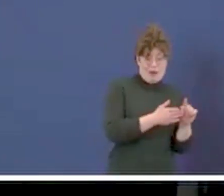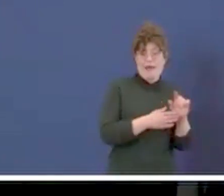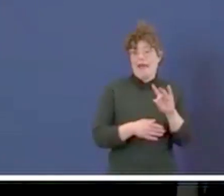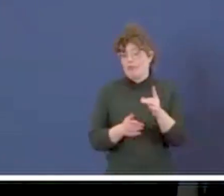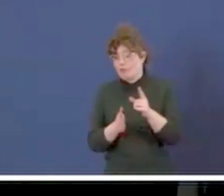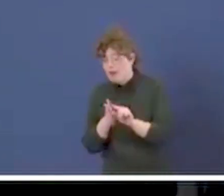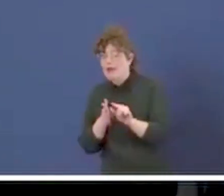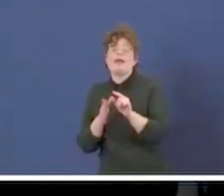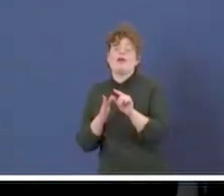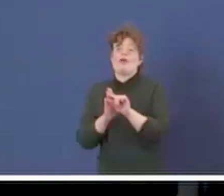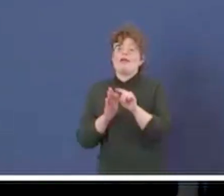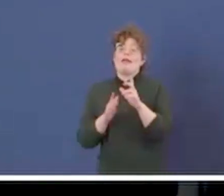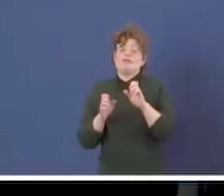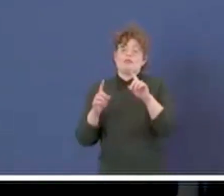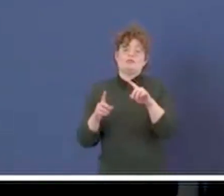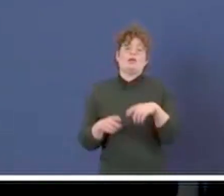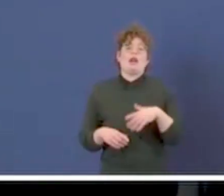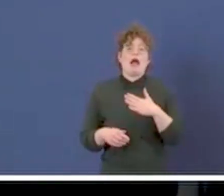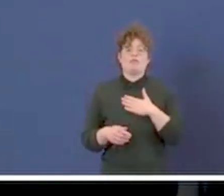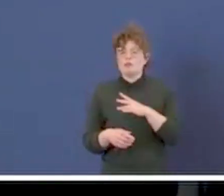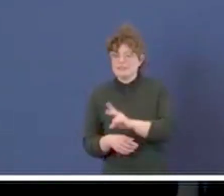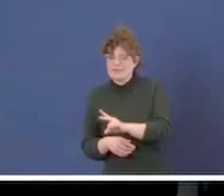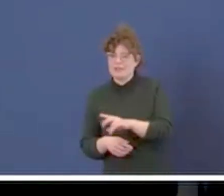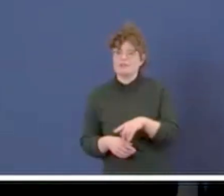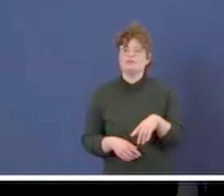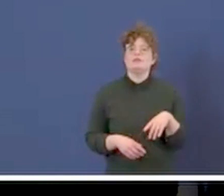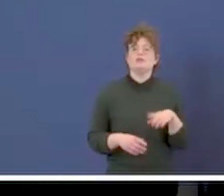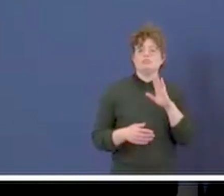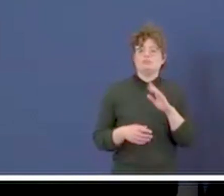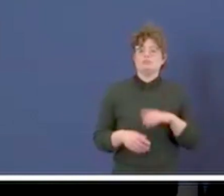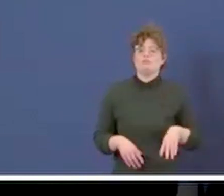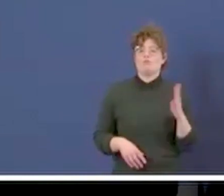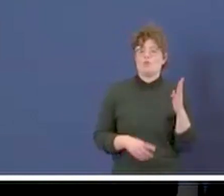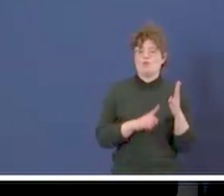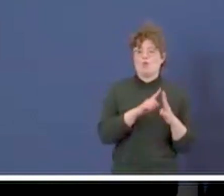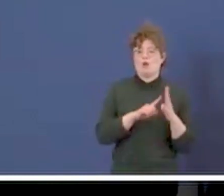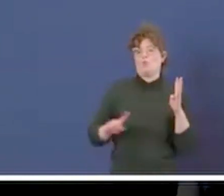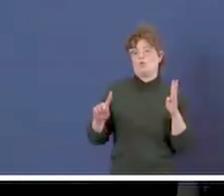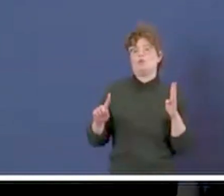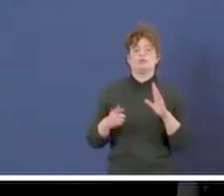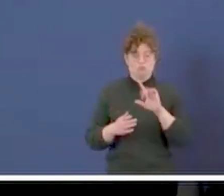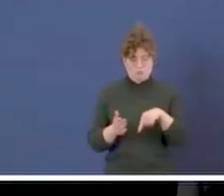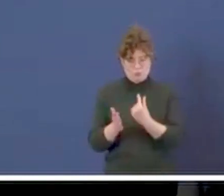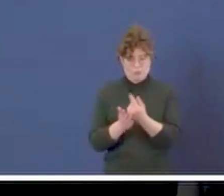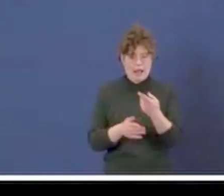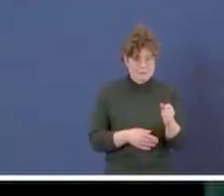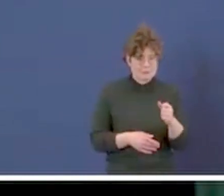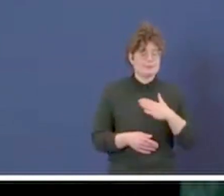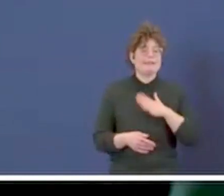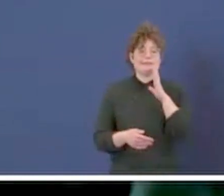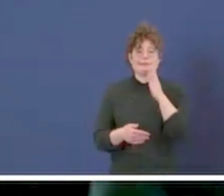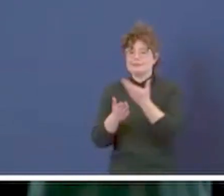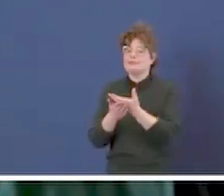children, only 2 who graduated from high school. Teenage pregnancy with my sisters, 15 and married with a baby